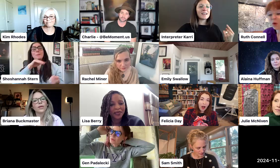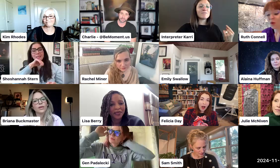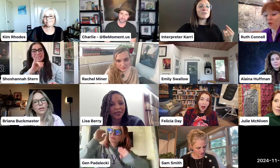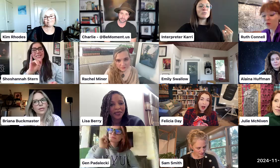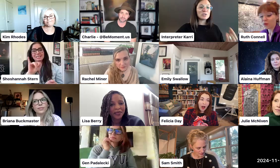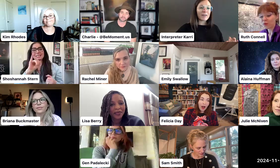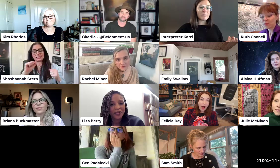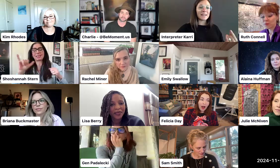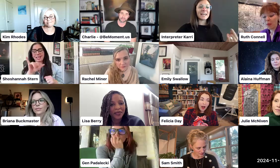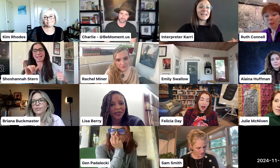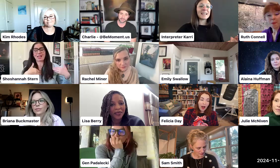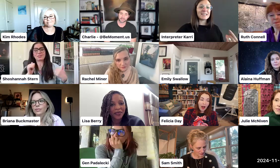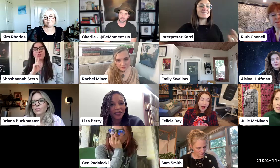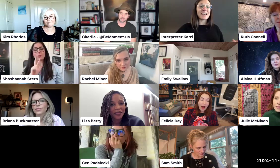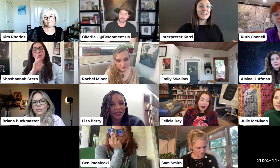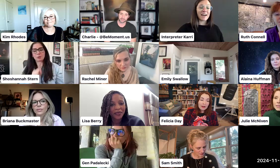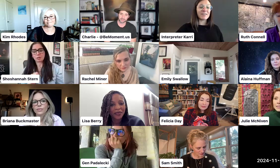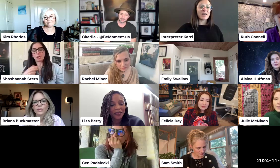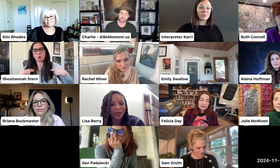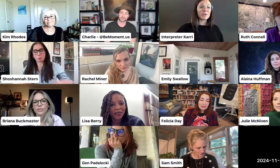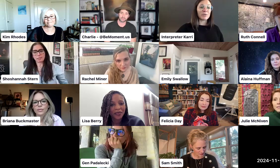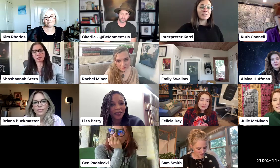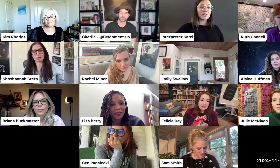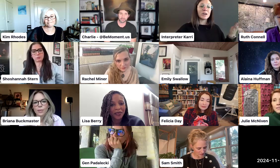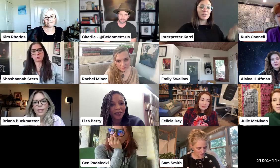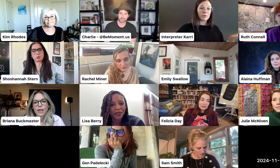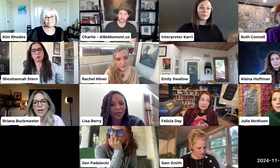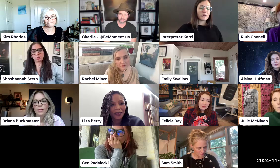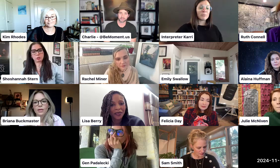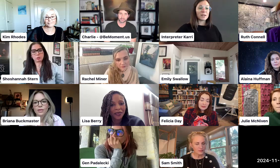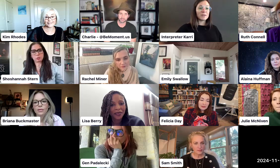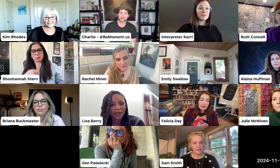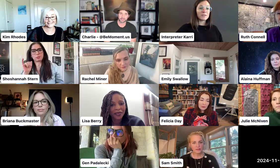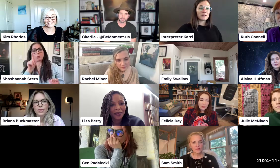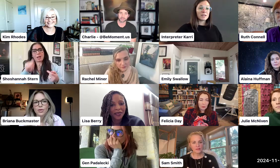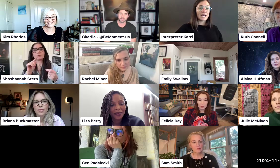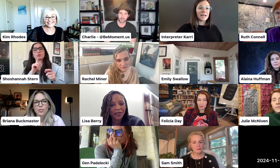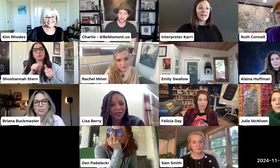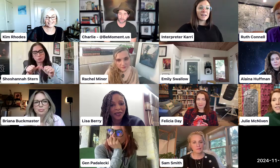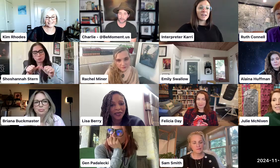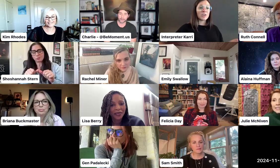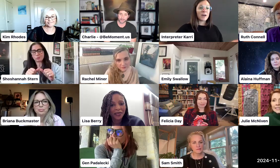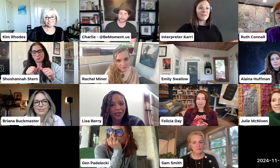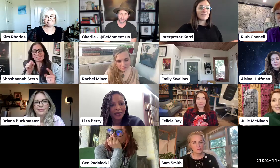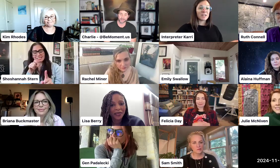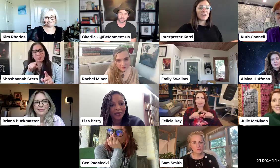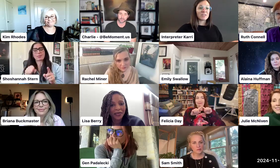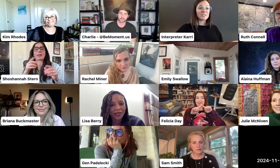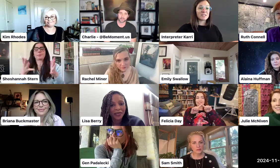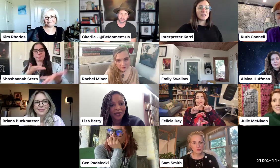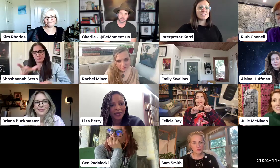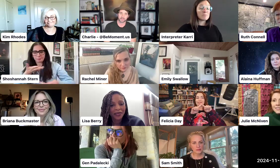then if you do have a pig, it is like having a 3-year-old human. And like you have to